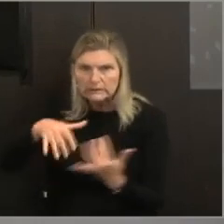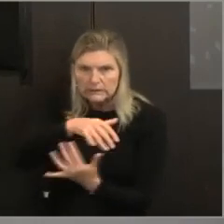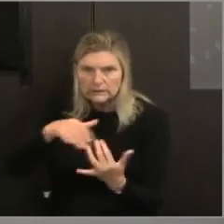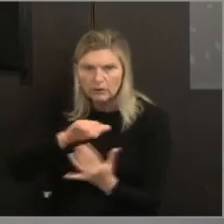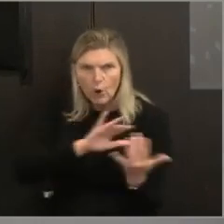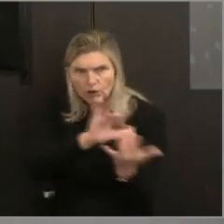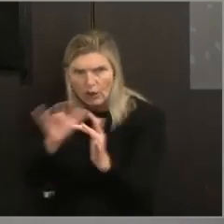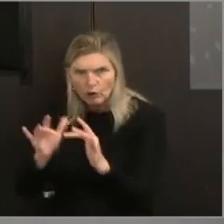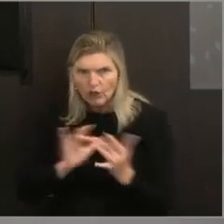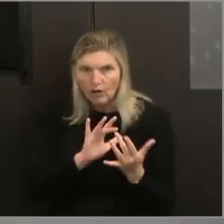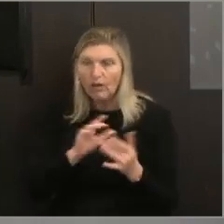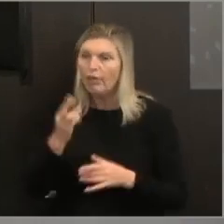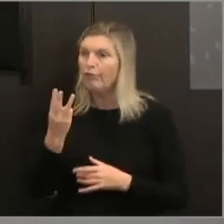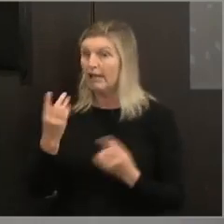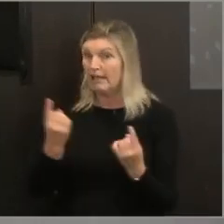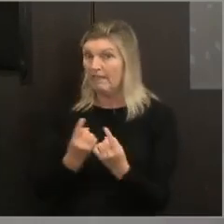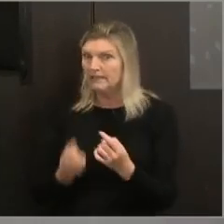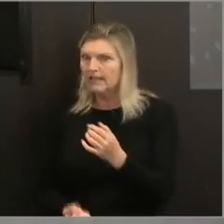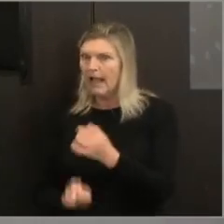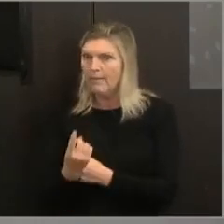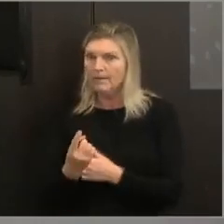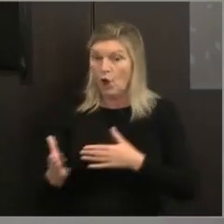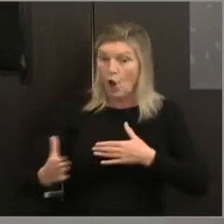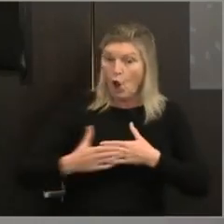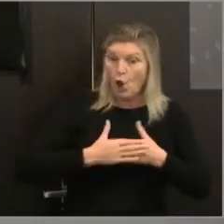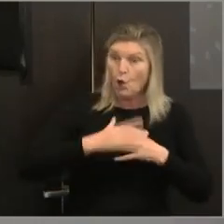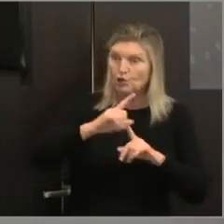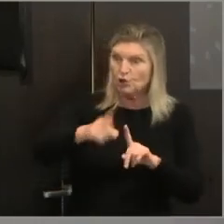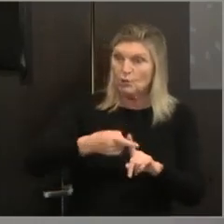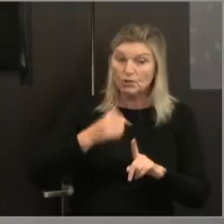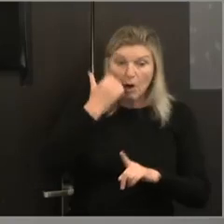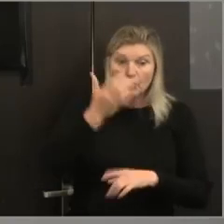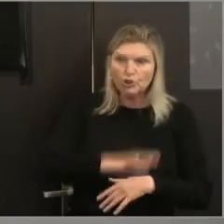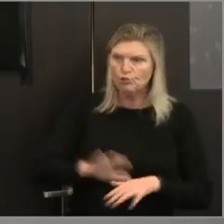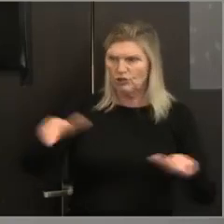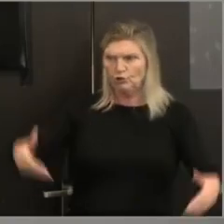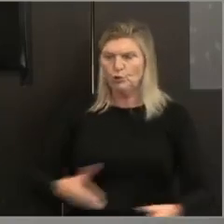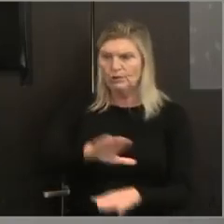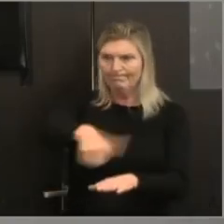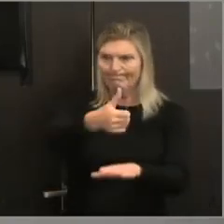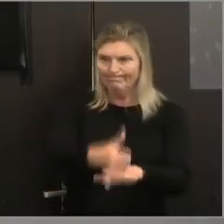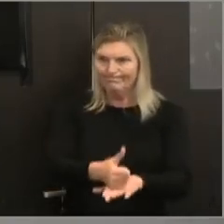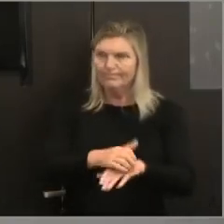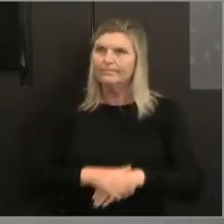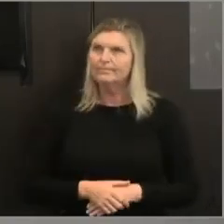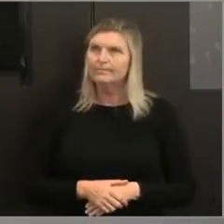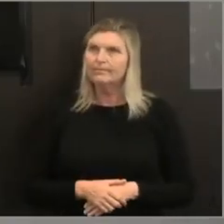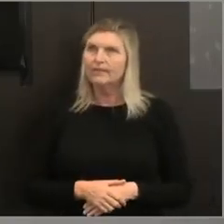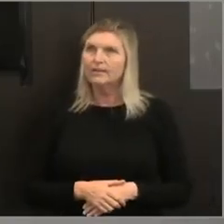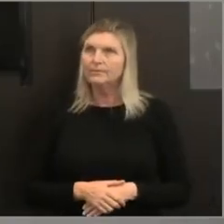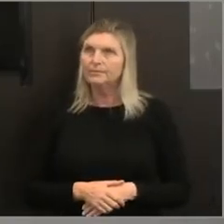happened. Closed adoptions of Māori children were introduced. The first tranche of